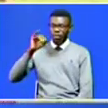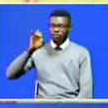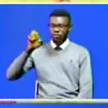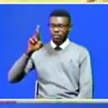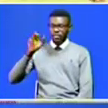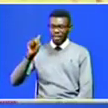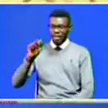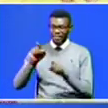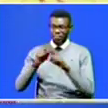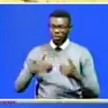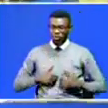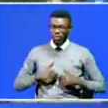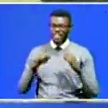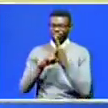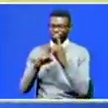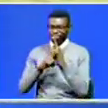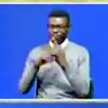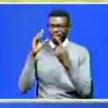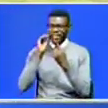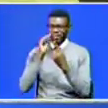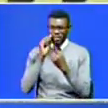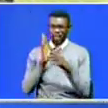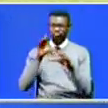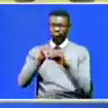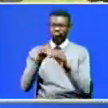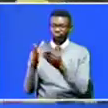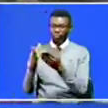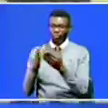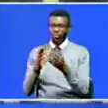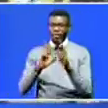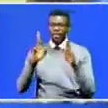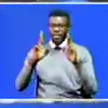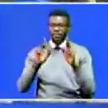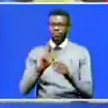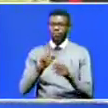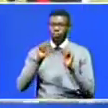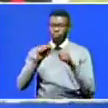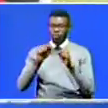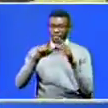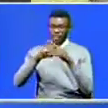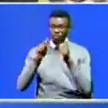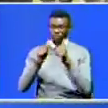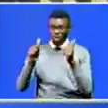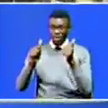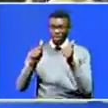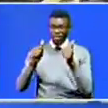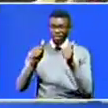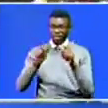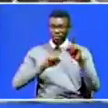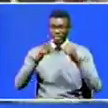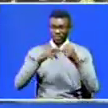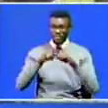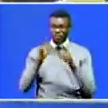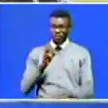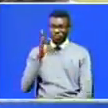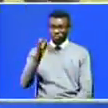collab of young tanks and the blend of the experience is an assurance of a better start in the Safari Sevens and in the near future. Some